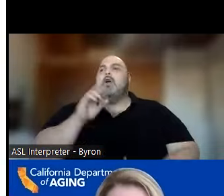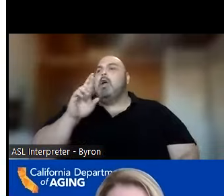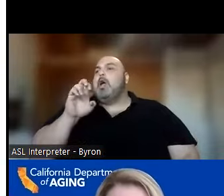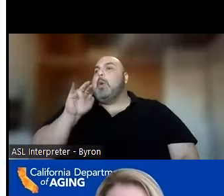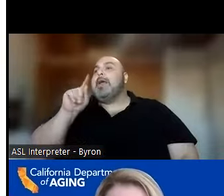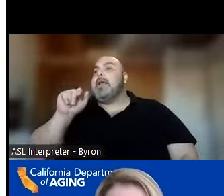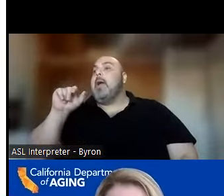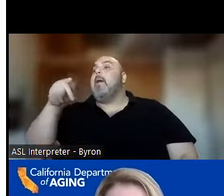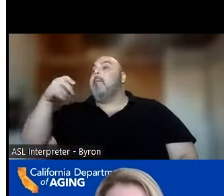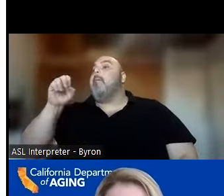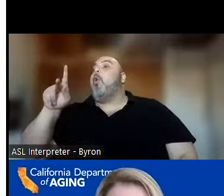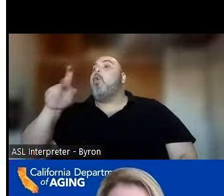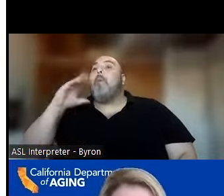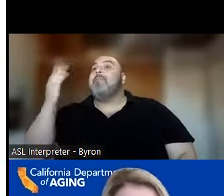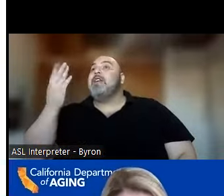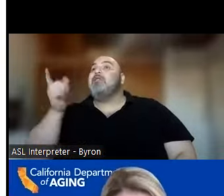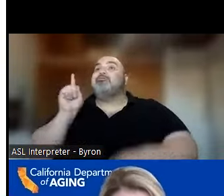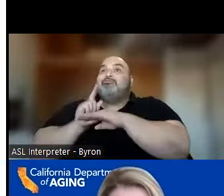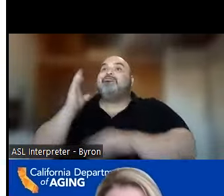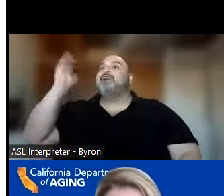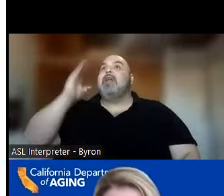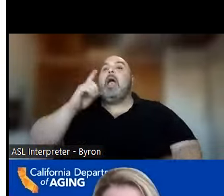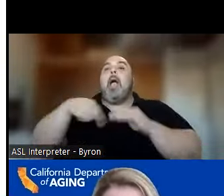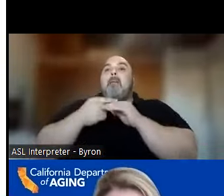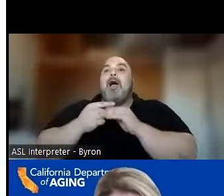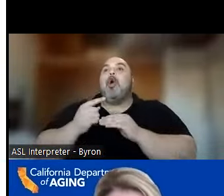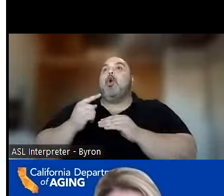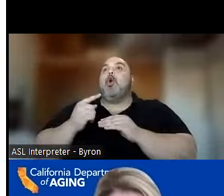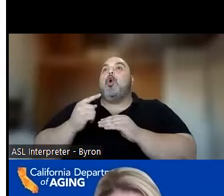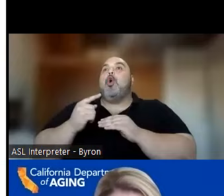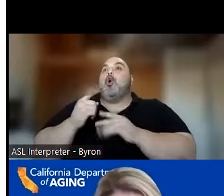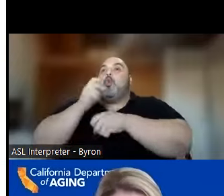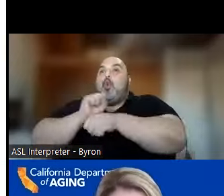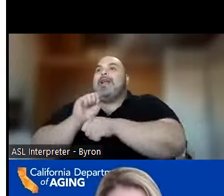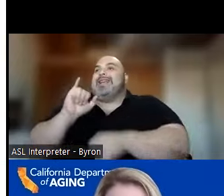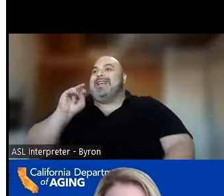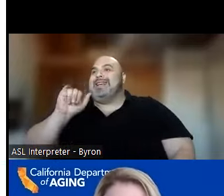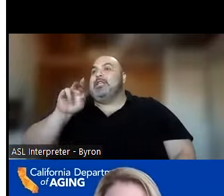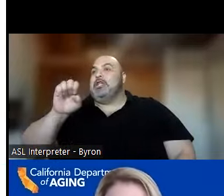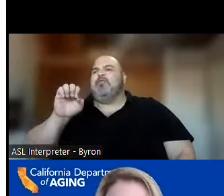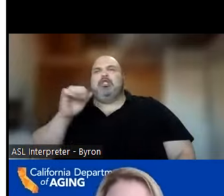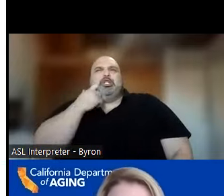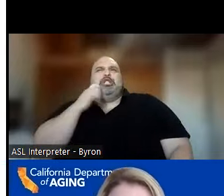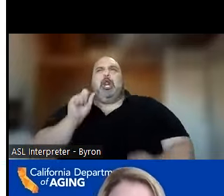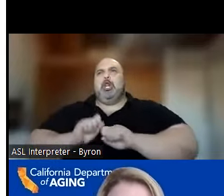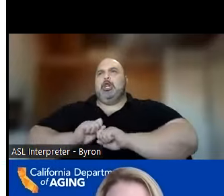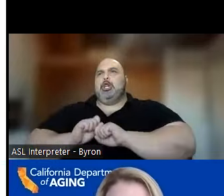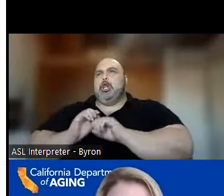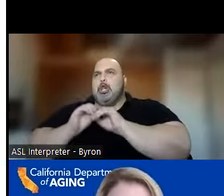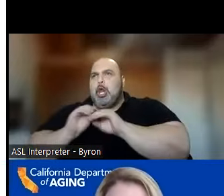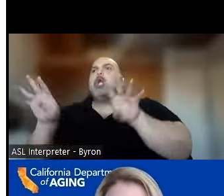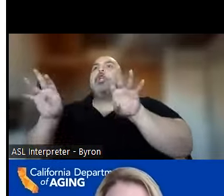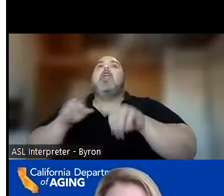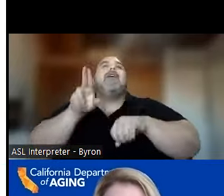be here to talk about our direct care work initiative, which is just launching And then, of course, you